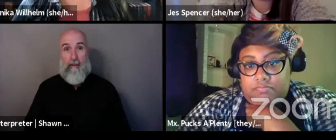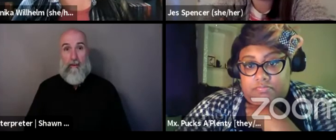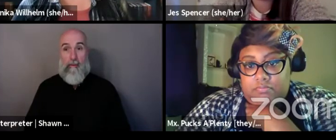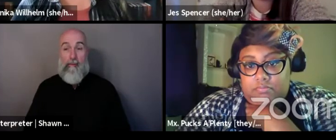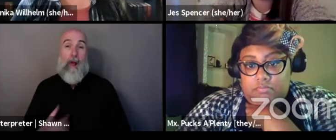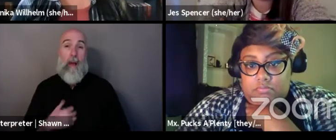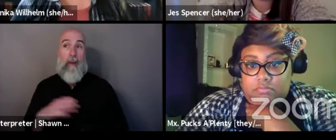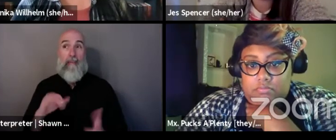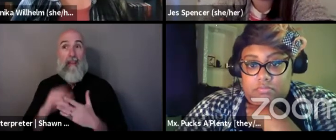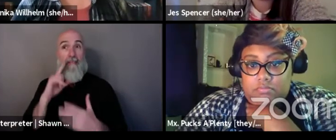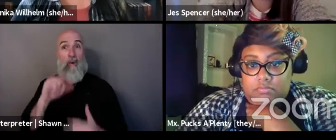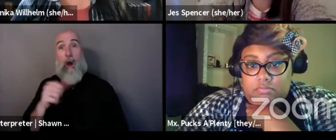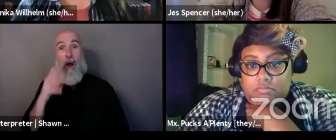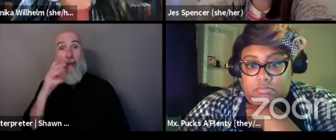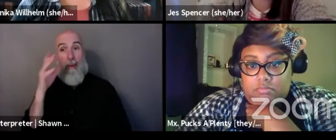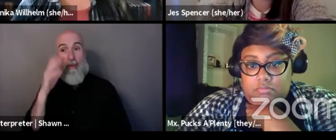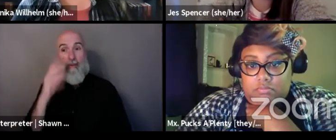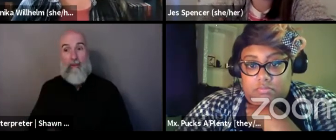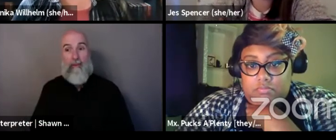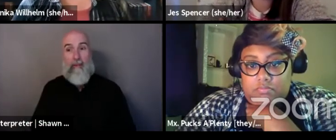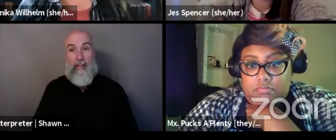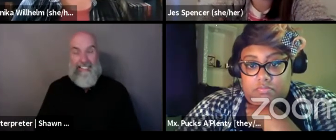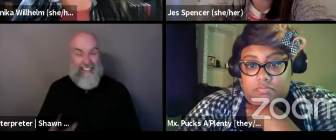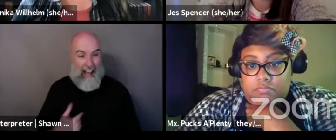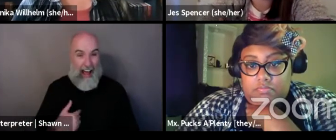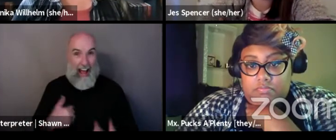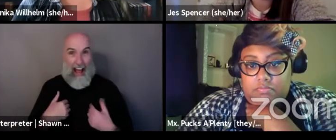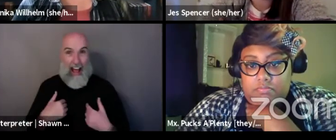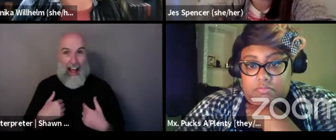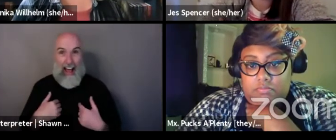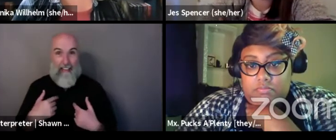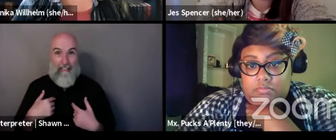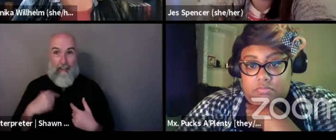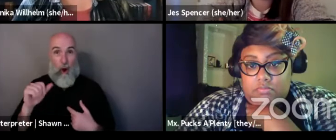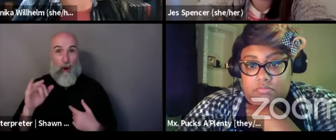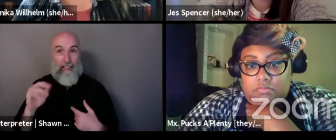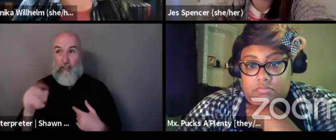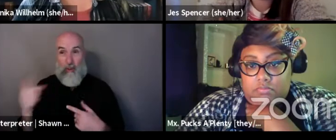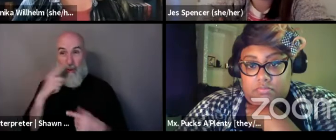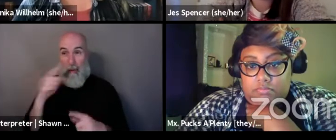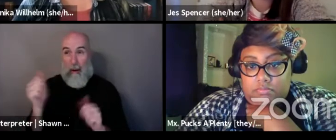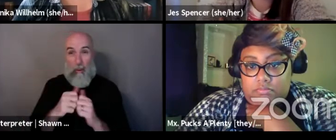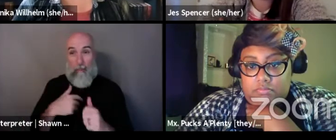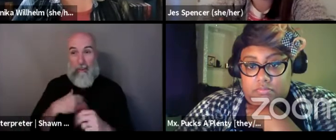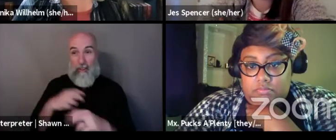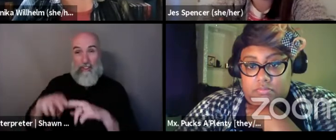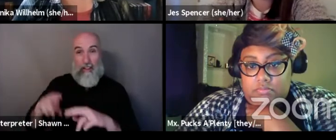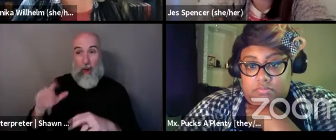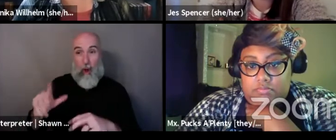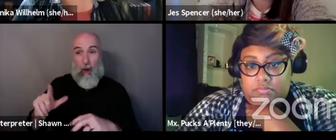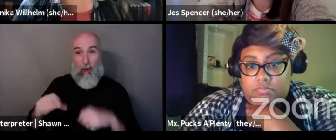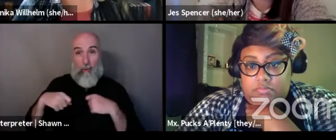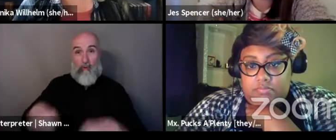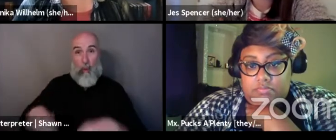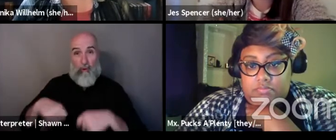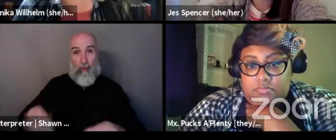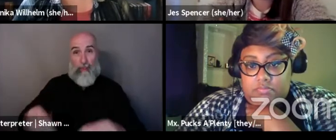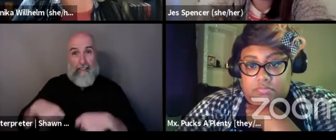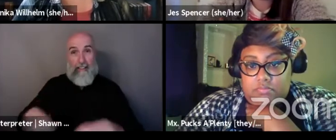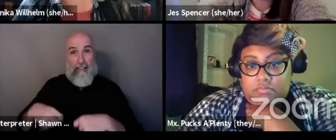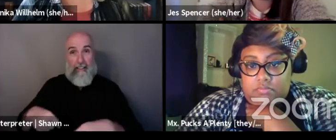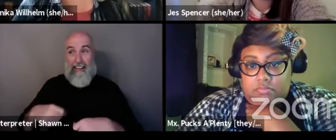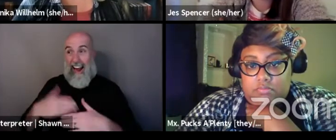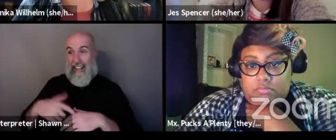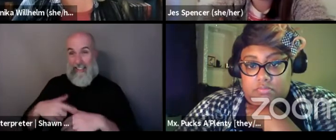that for other parents. They'd be like, I have an audition. Can you just come with me and like sit in the hall with the stroller and do this? And I'll do that for you